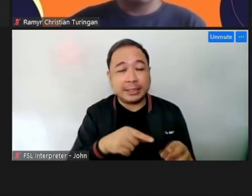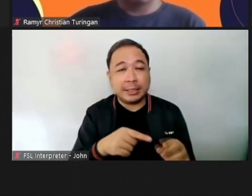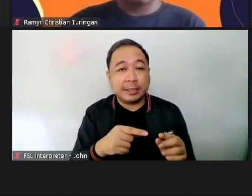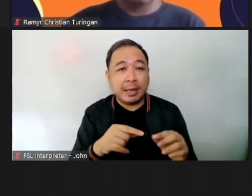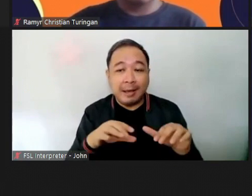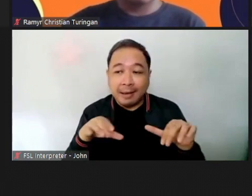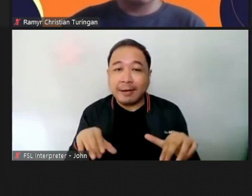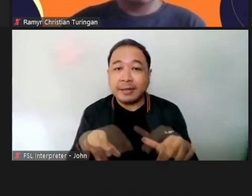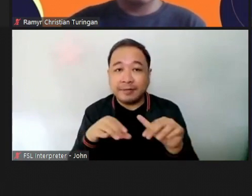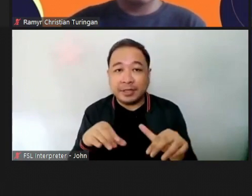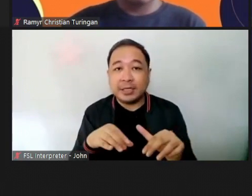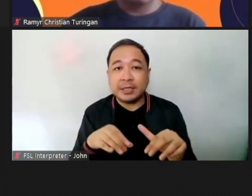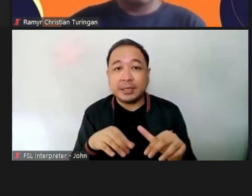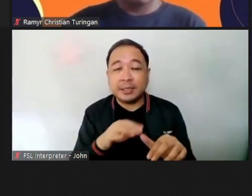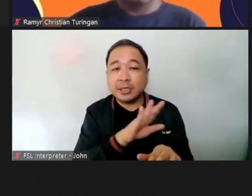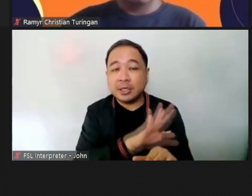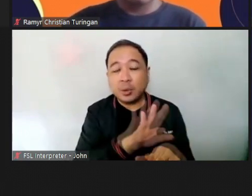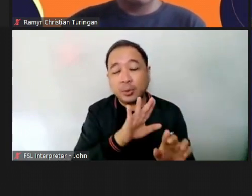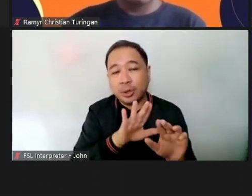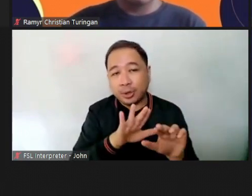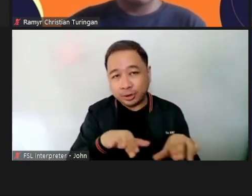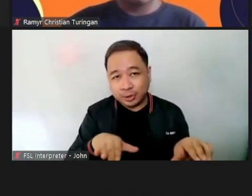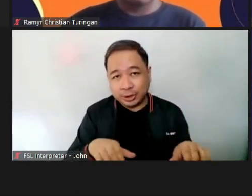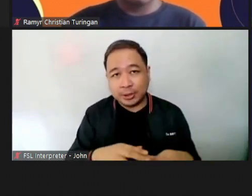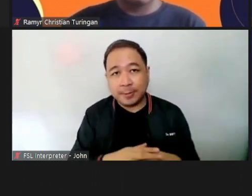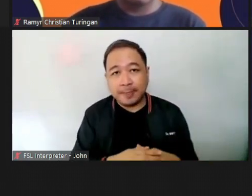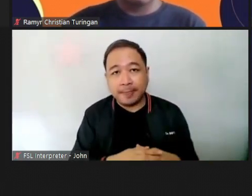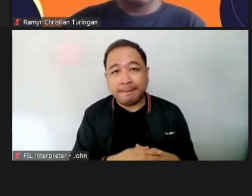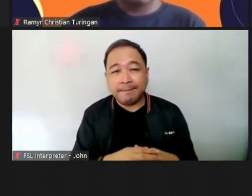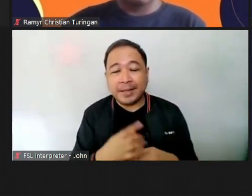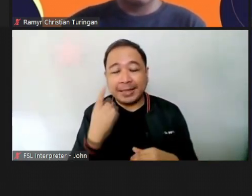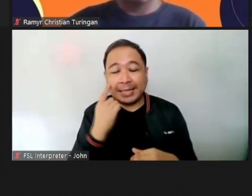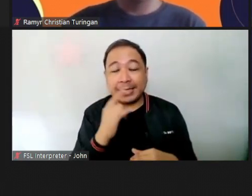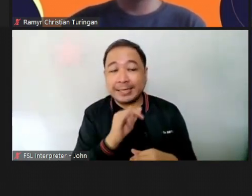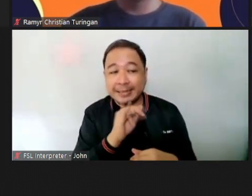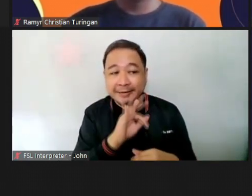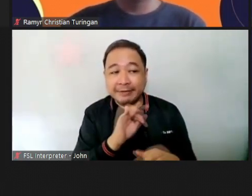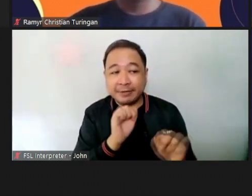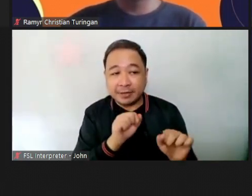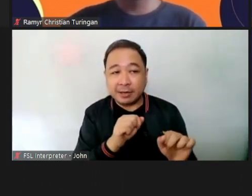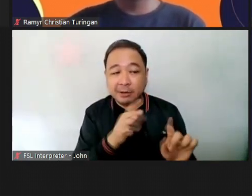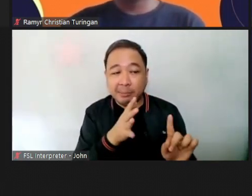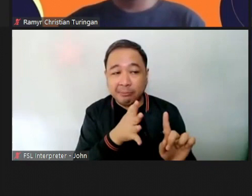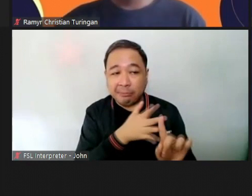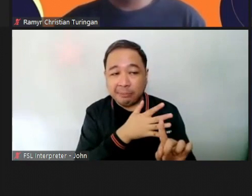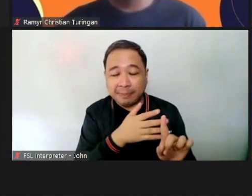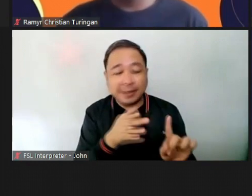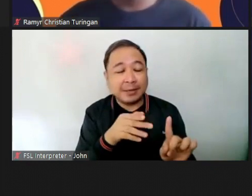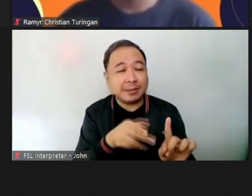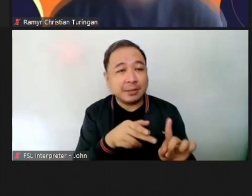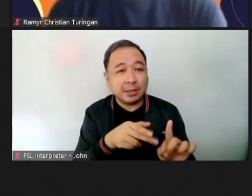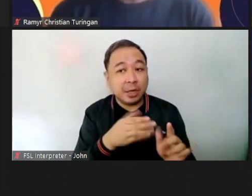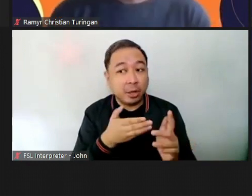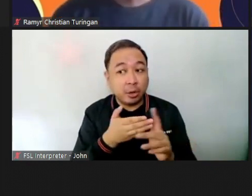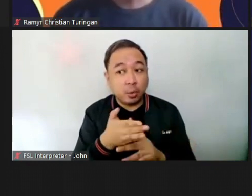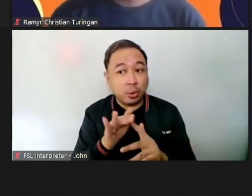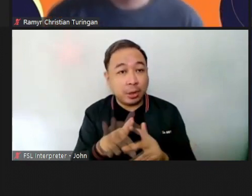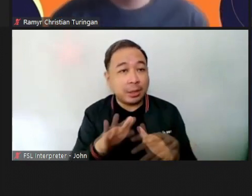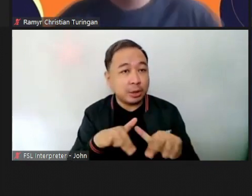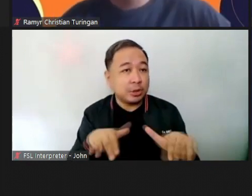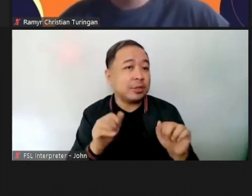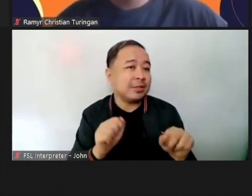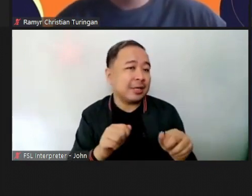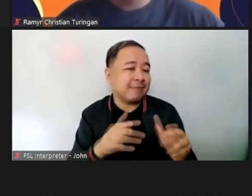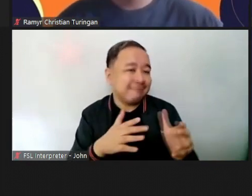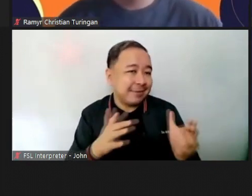none other than their children, diba? And I think that by appealing to them through their children, we will be able to encourage them.